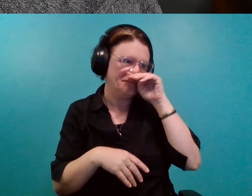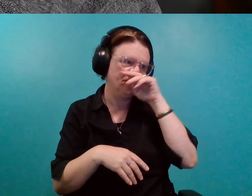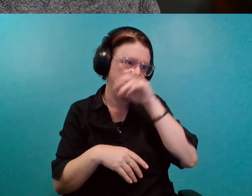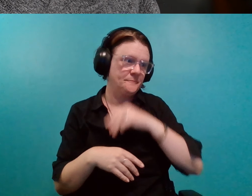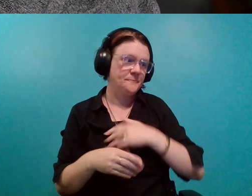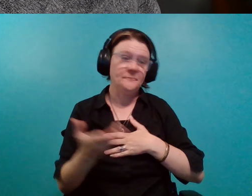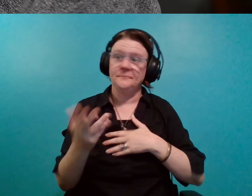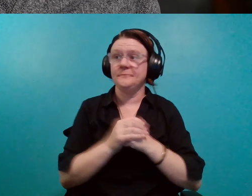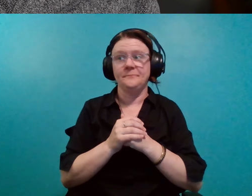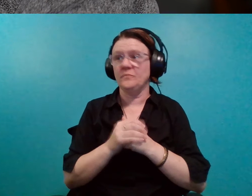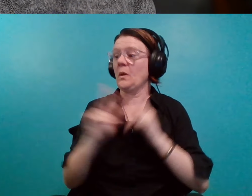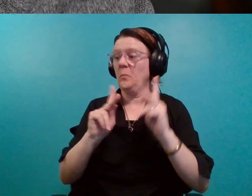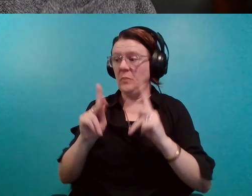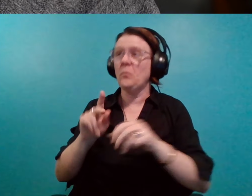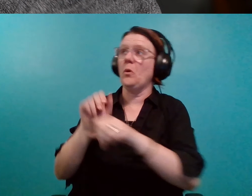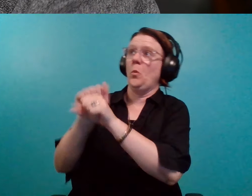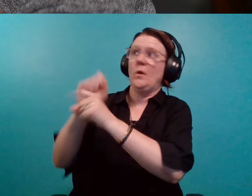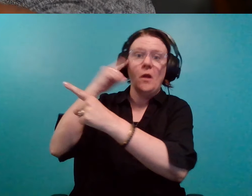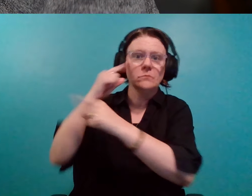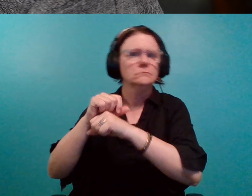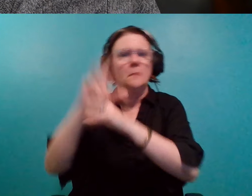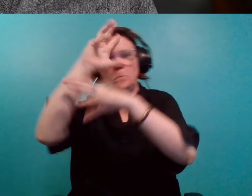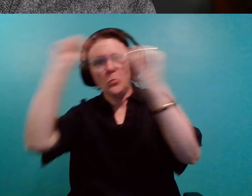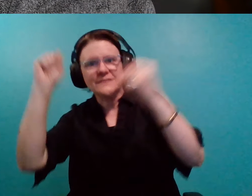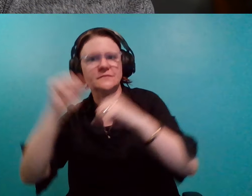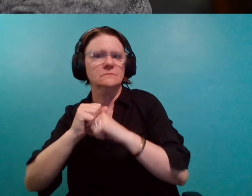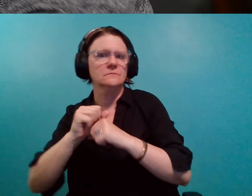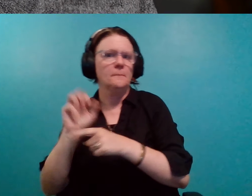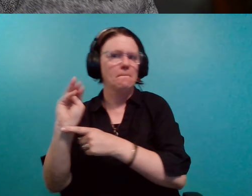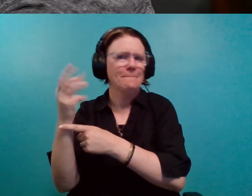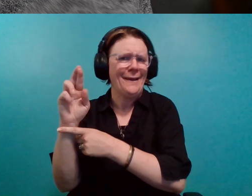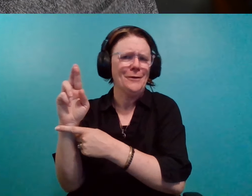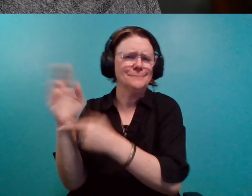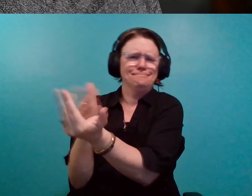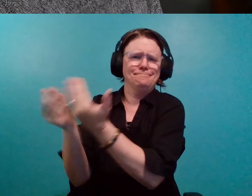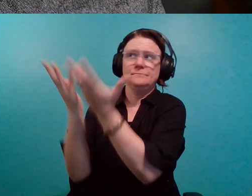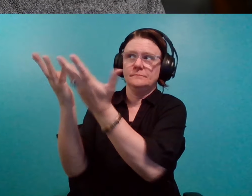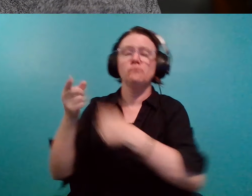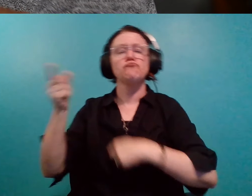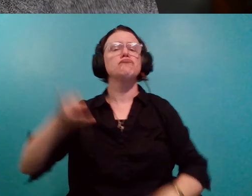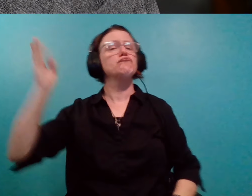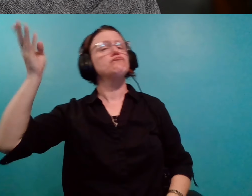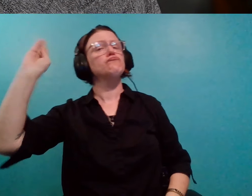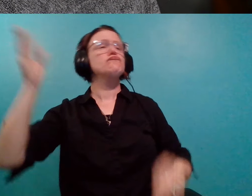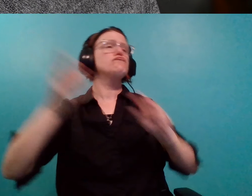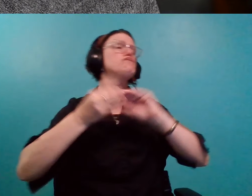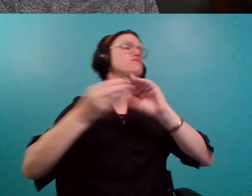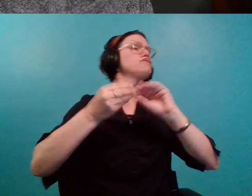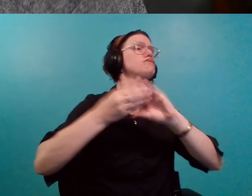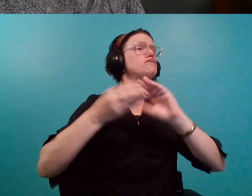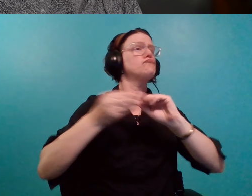have, people in government, whether it's the president or the governor or the mayor, whoever it is, giving speeches